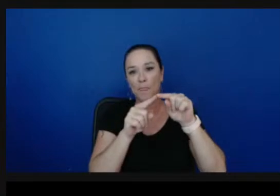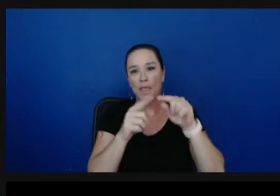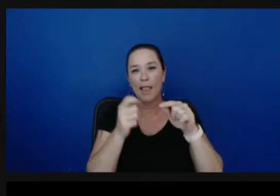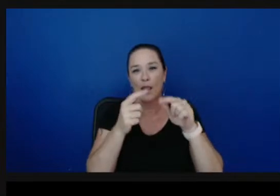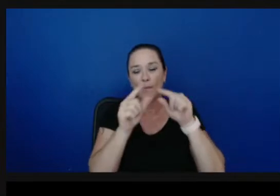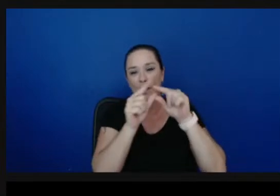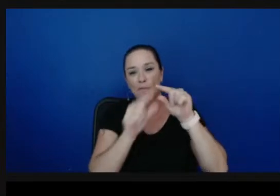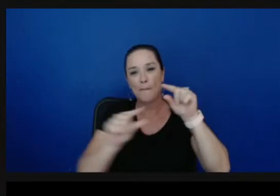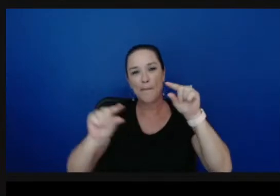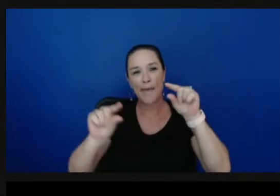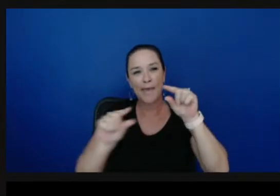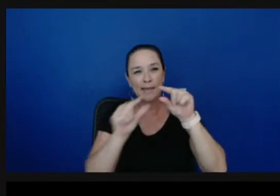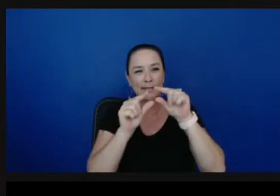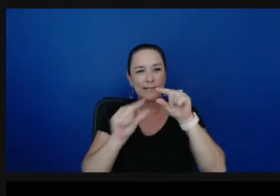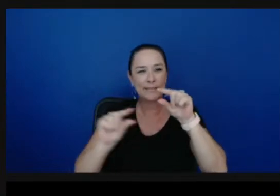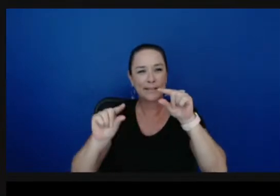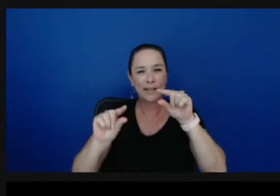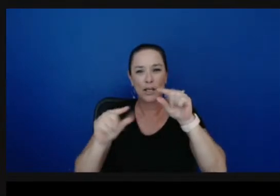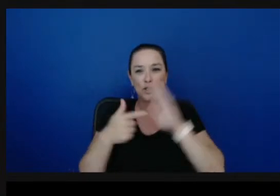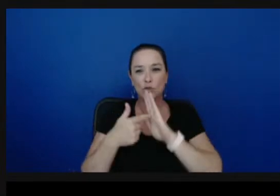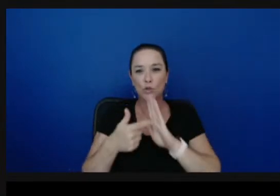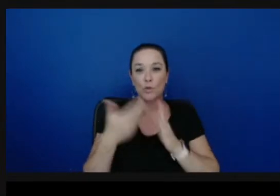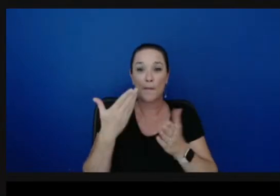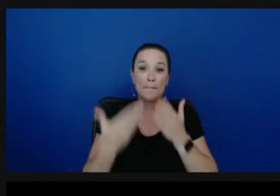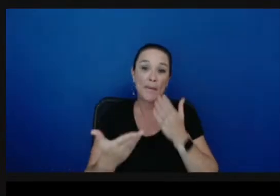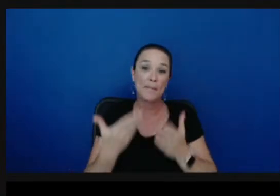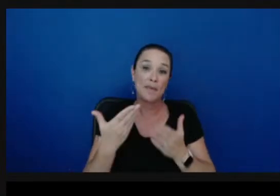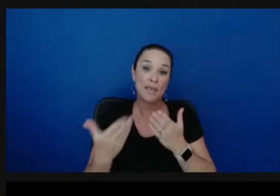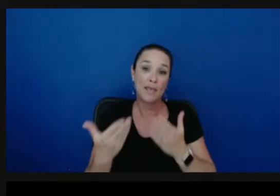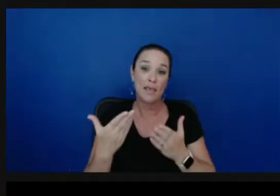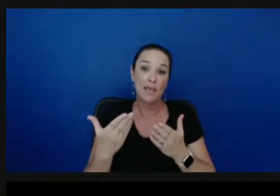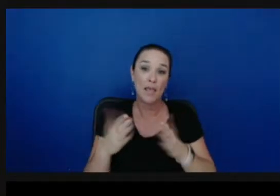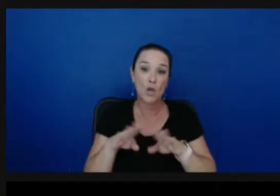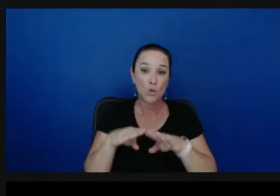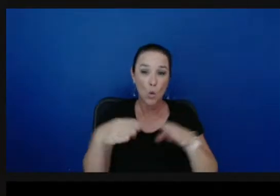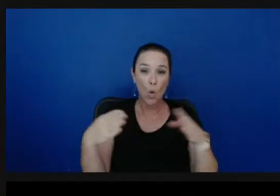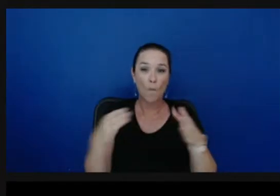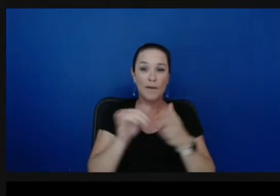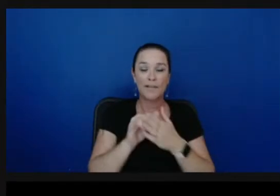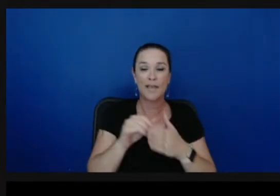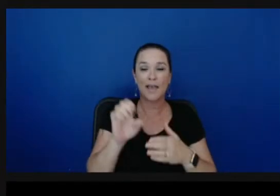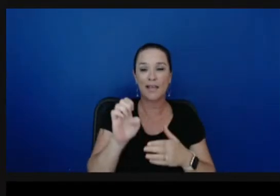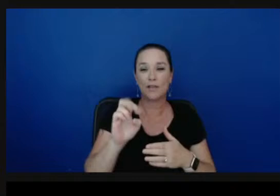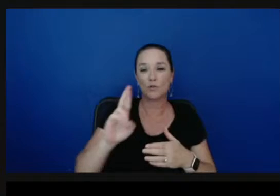bend right there at the end, showing that it maybe is opening that East Rift